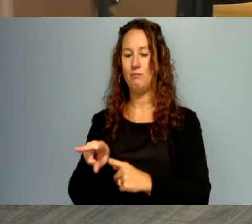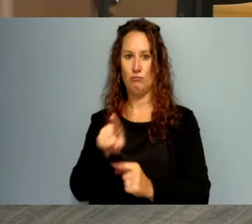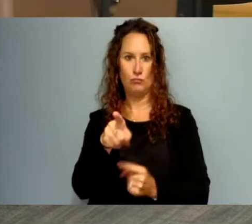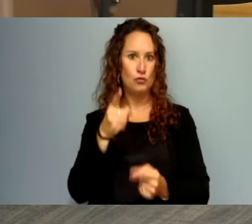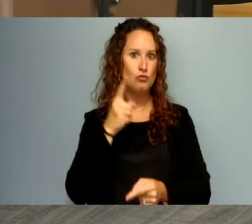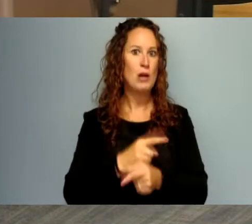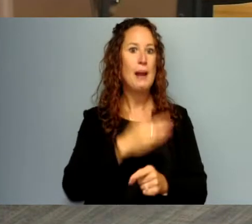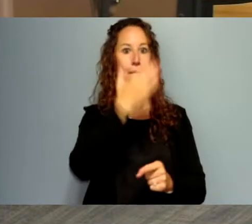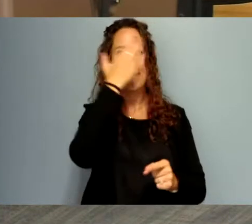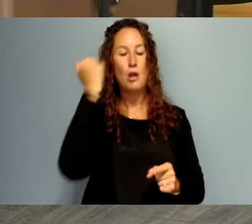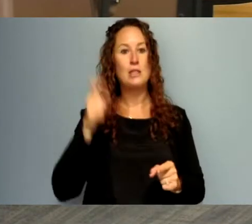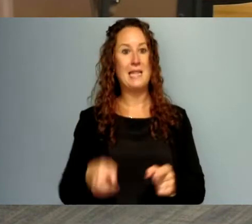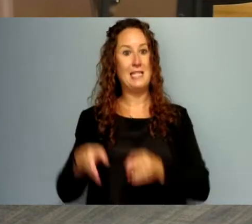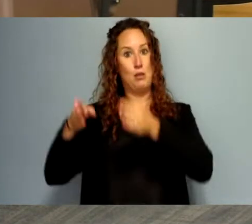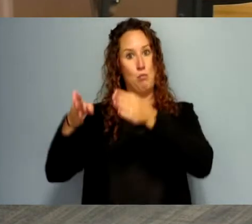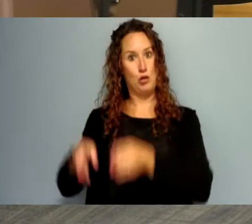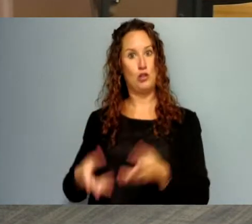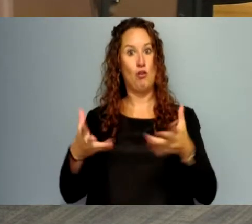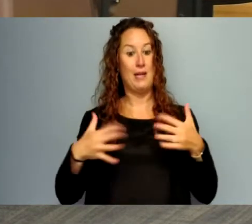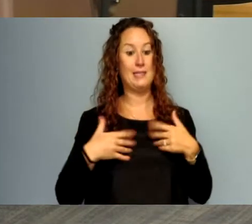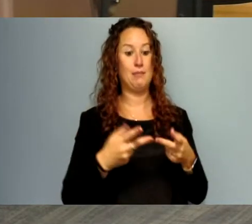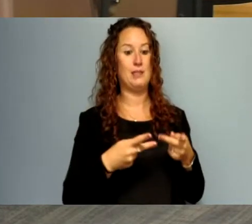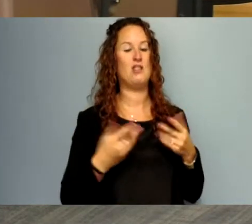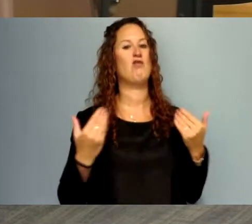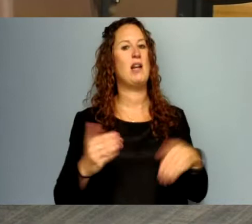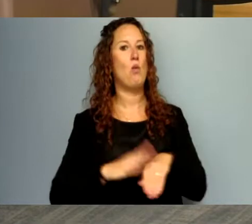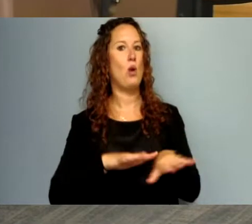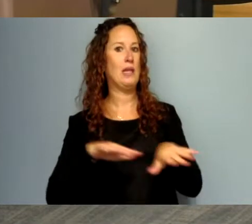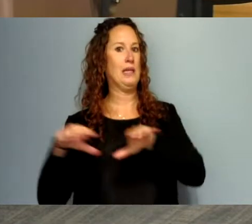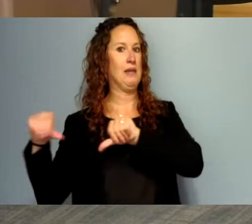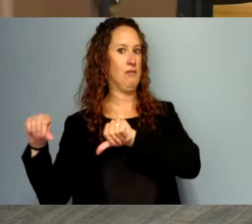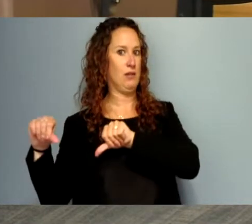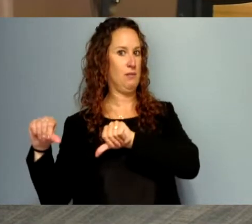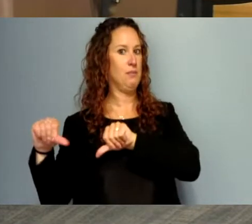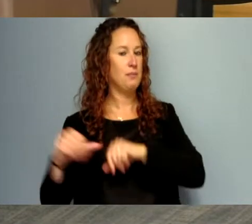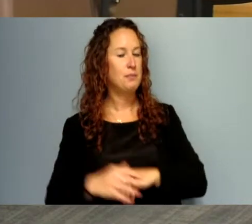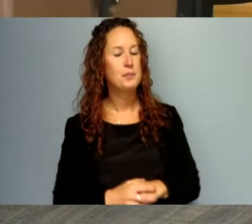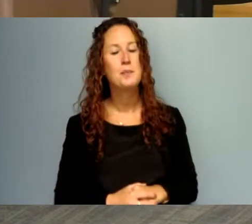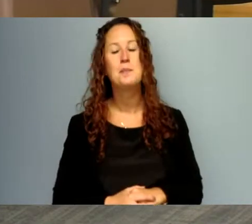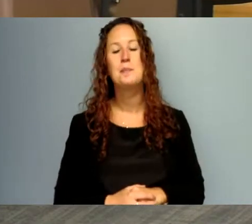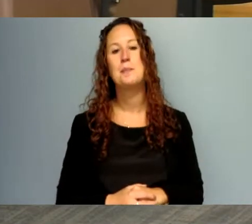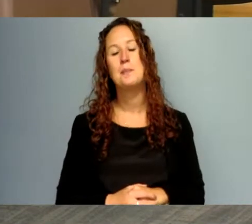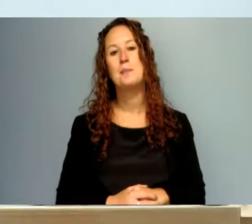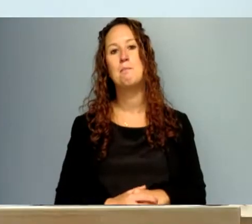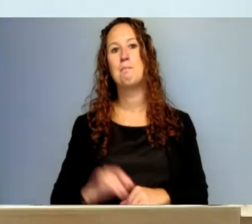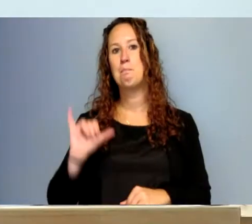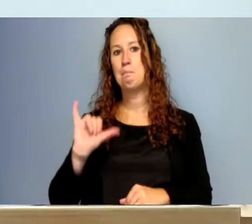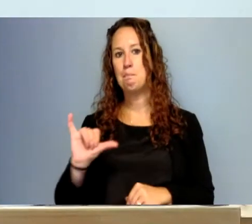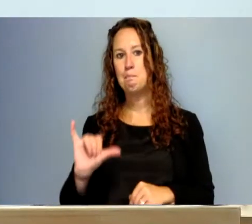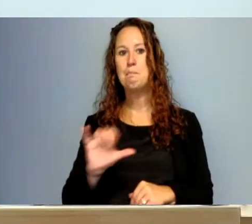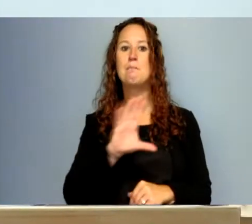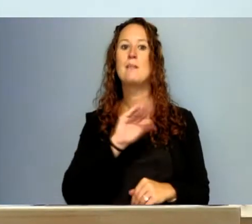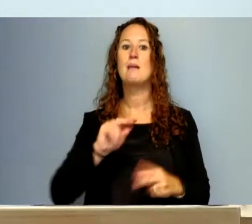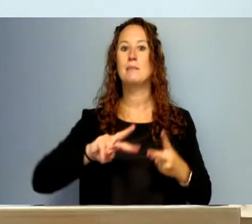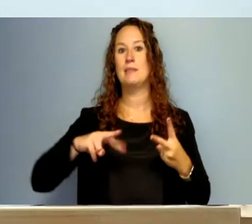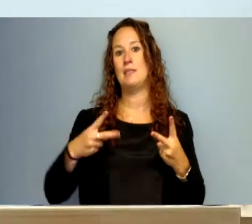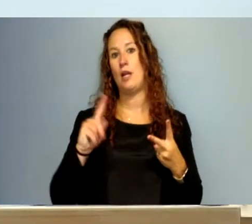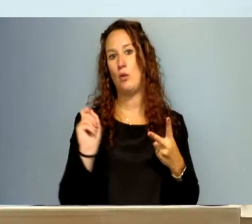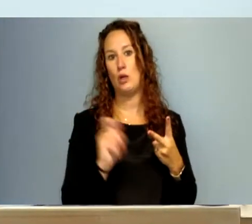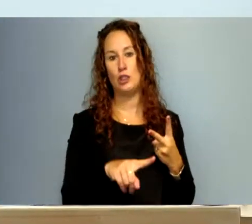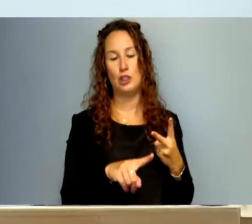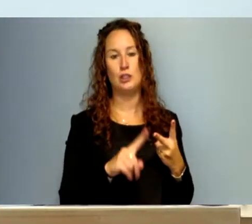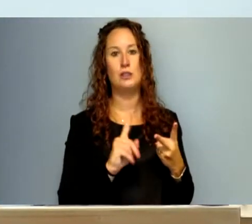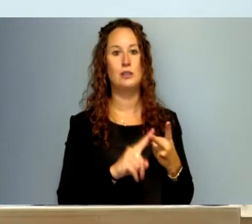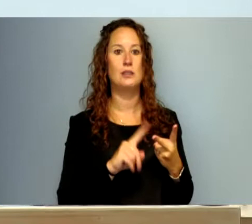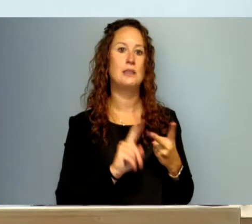the incumbent in this position is on a leave right now. Okay. And my other question was,